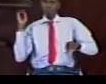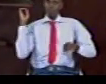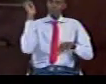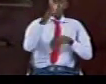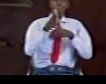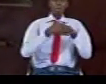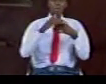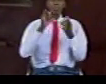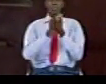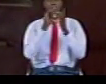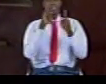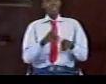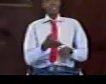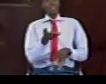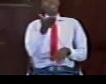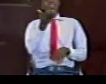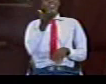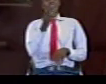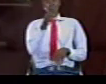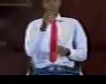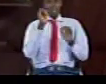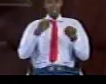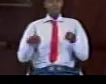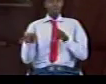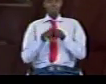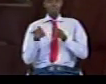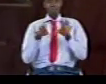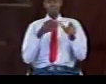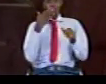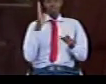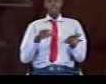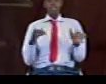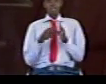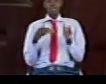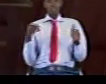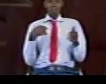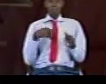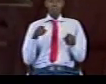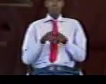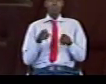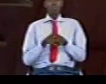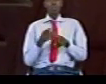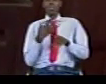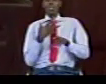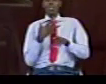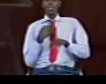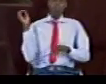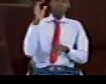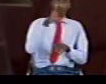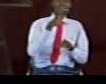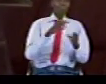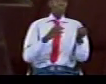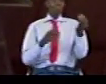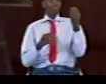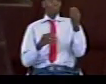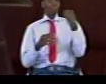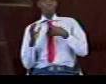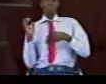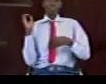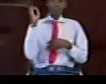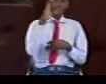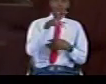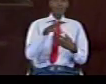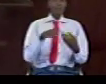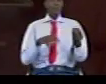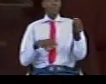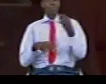says, so you know how to throw stone, and then he throws to you again, and then he goes back and forth, back and forth.